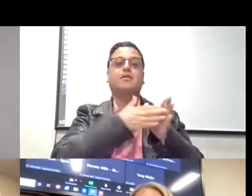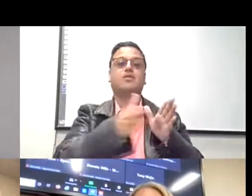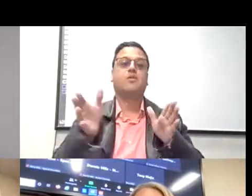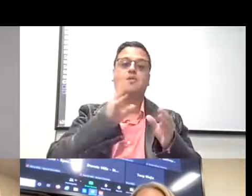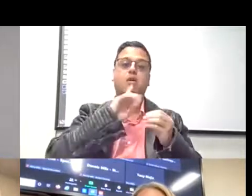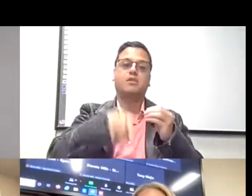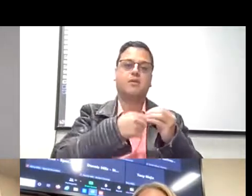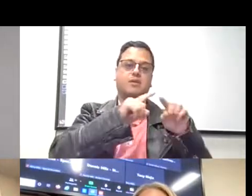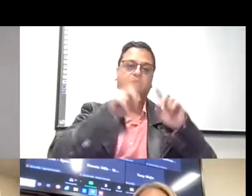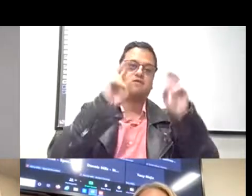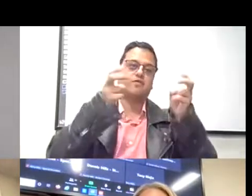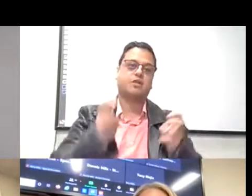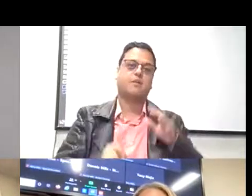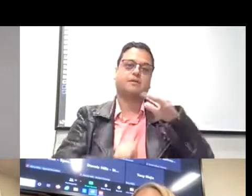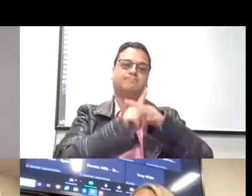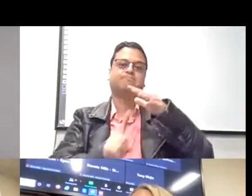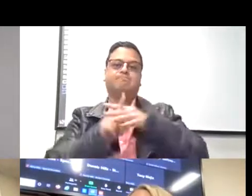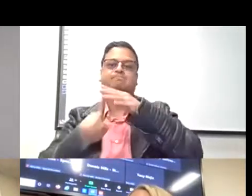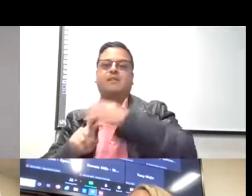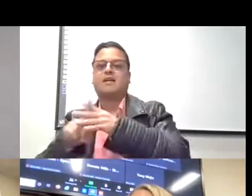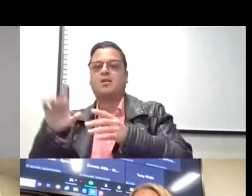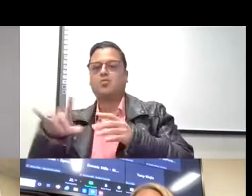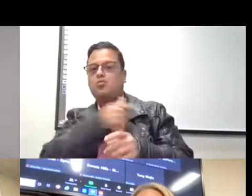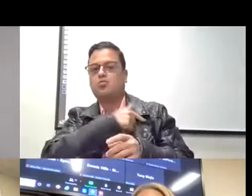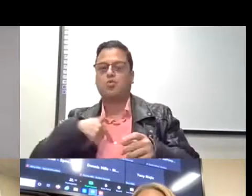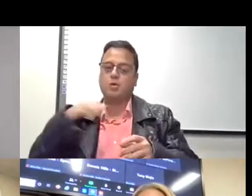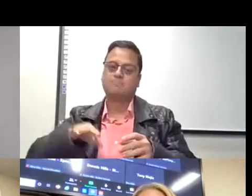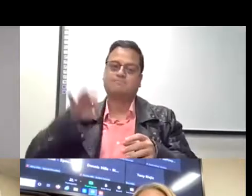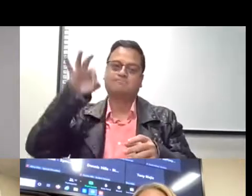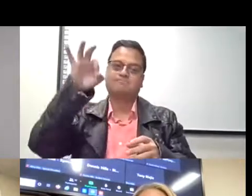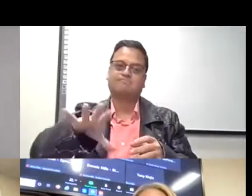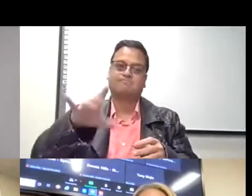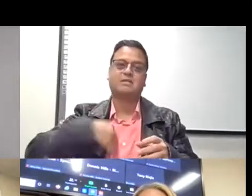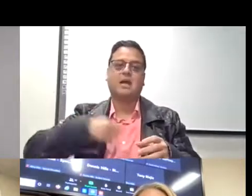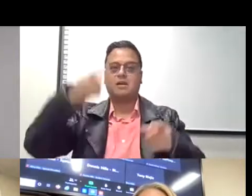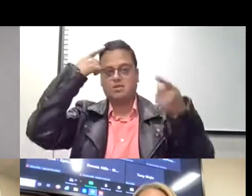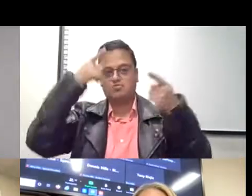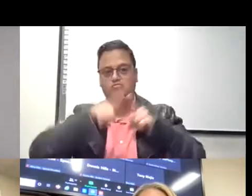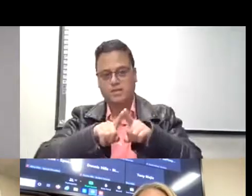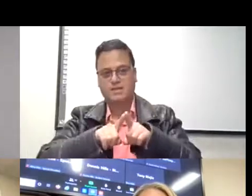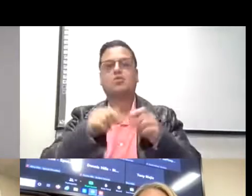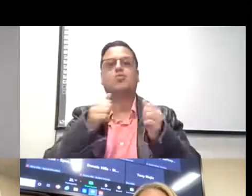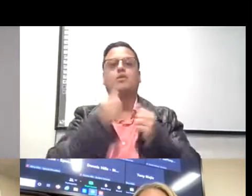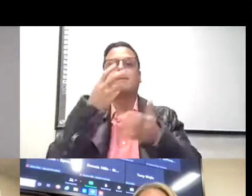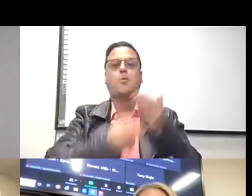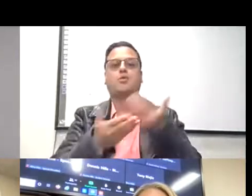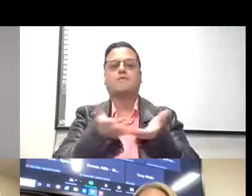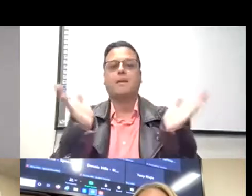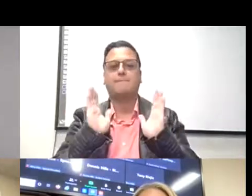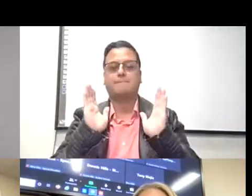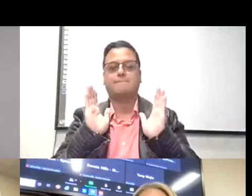different topics come up and we could plug them in. So I would agree with both Trustee Proctor's and Trustee